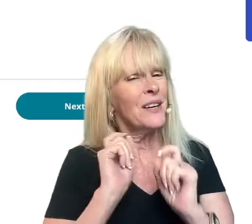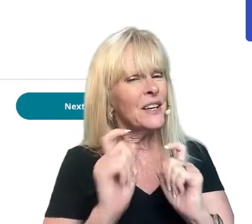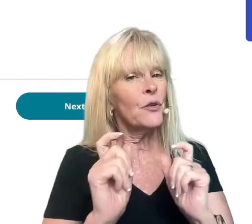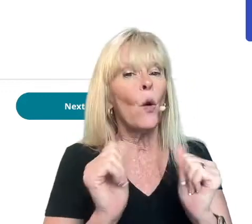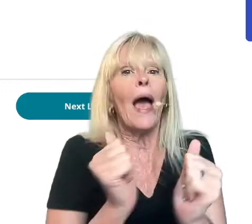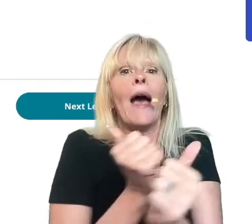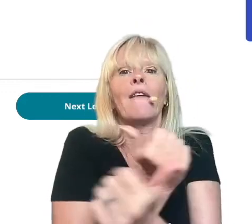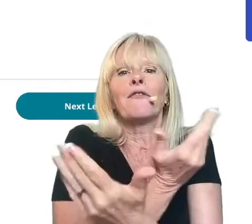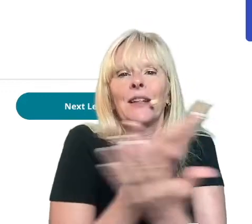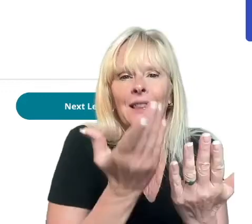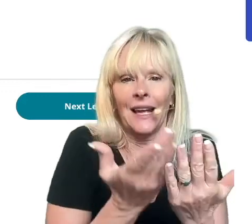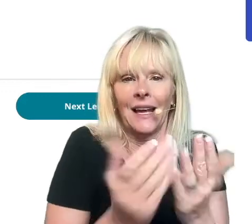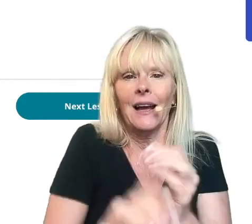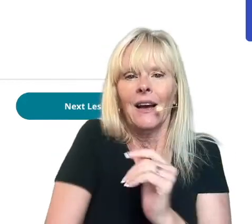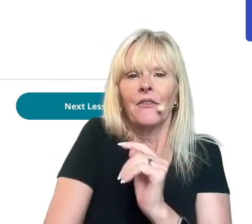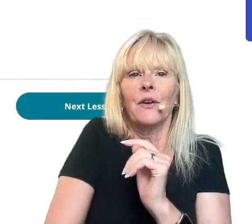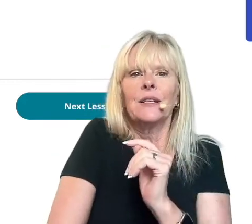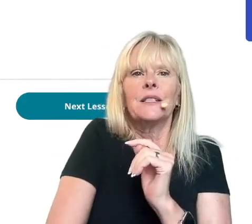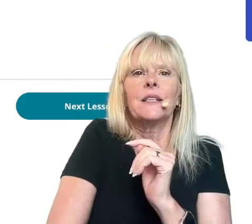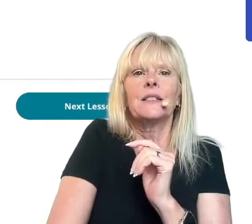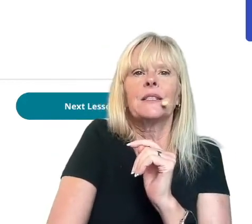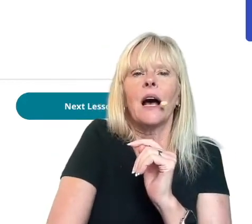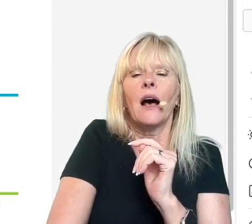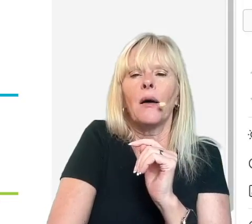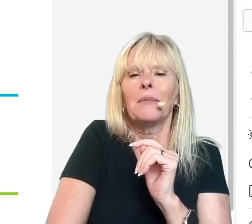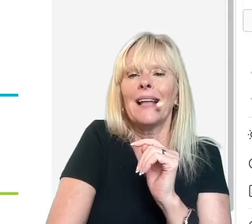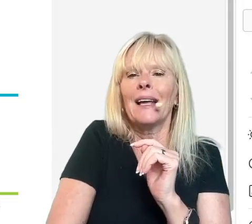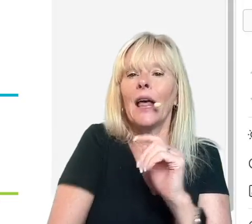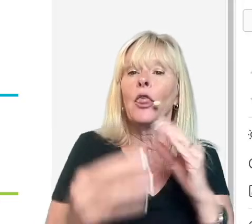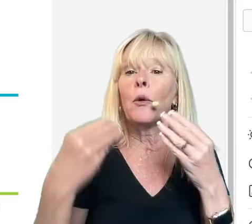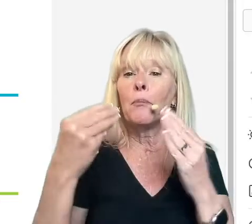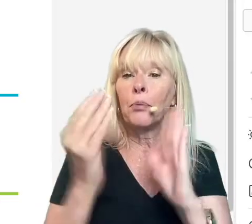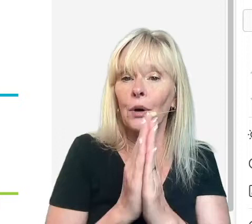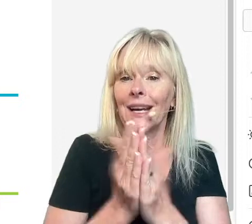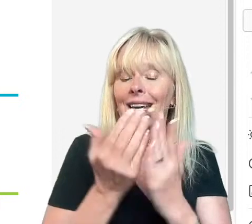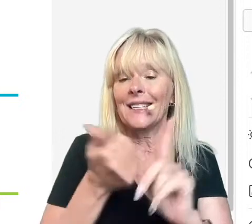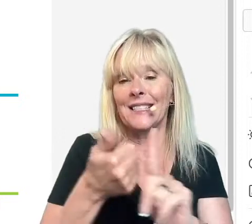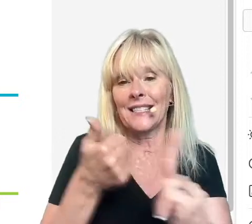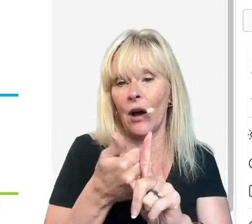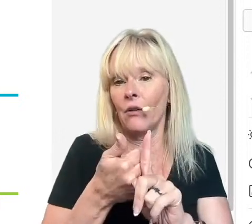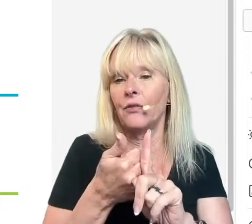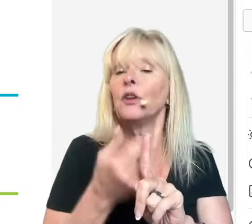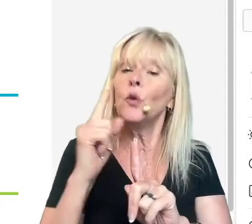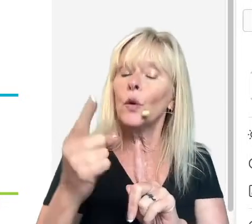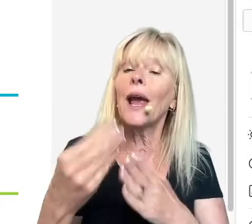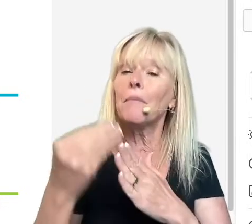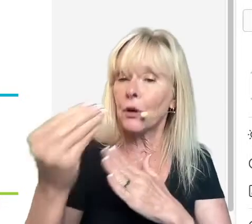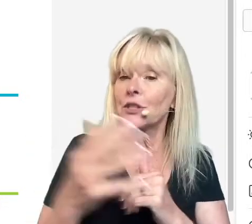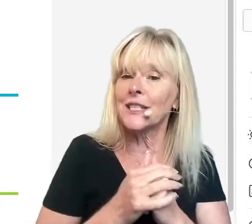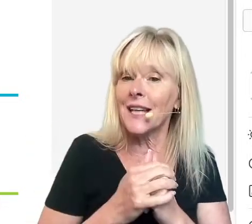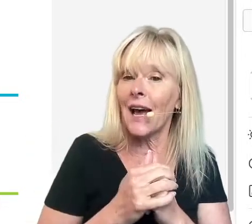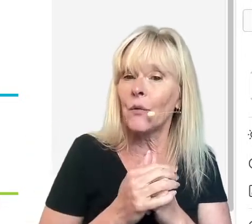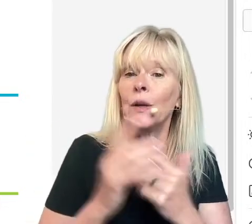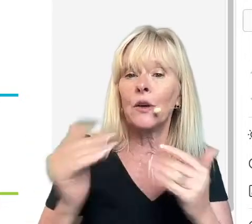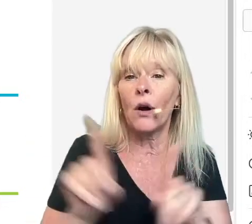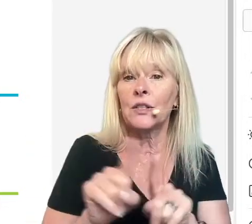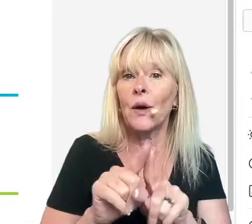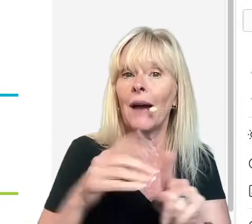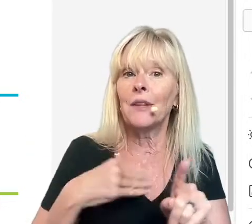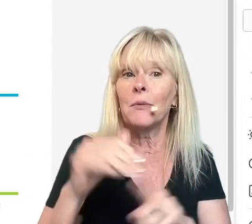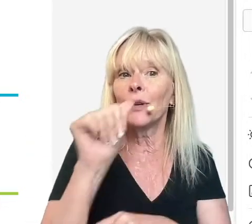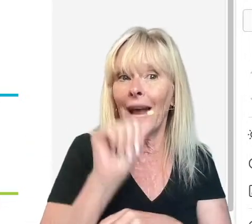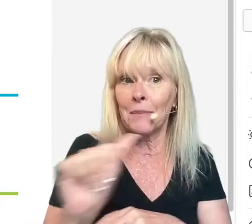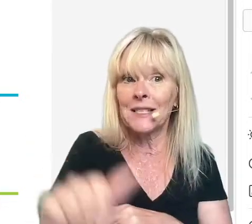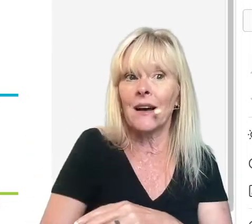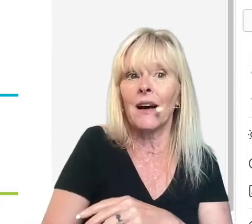We don't give you everything. For instance, like the book itself, you can purchase that. We also